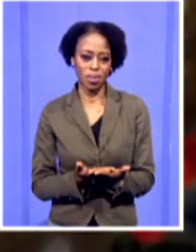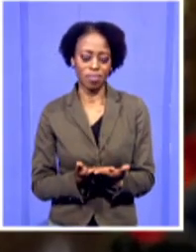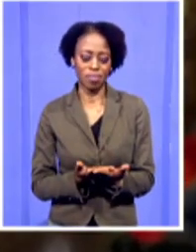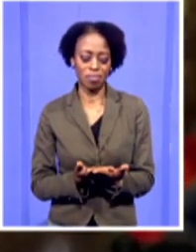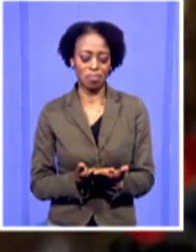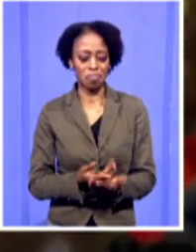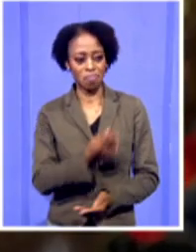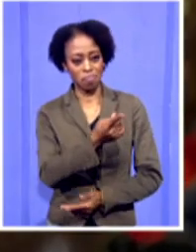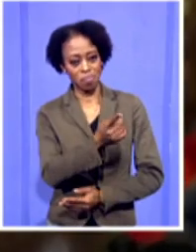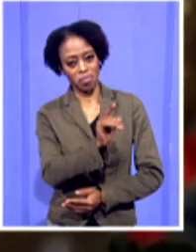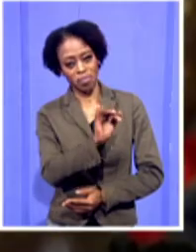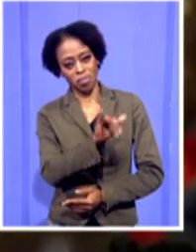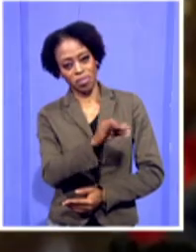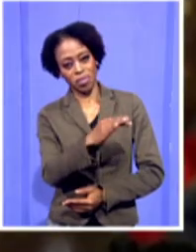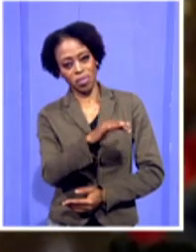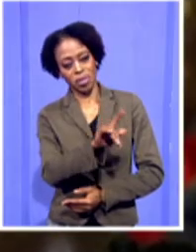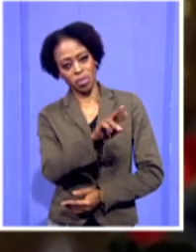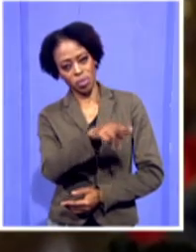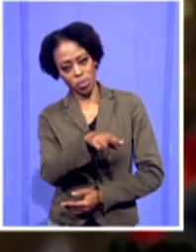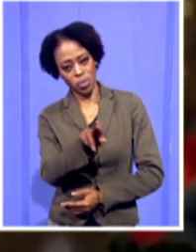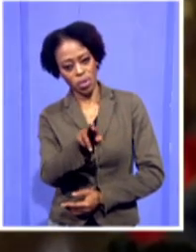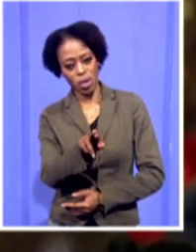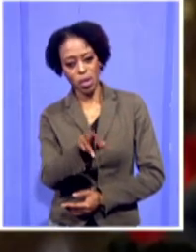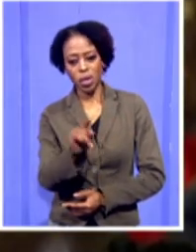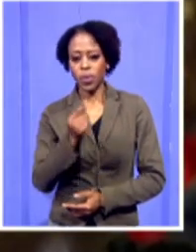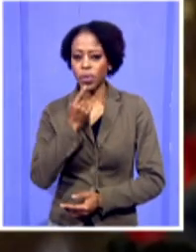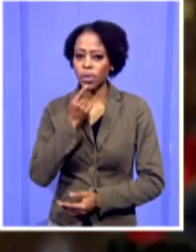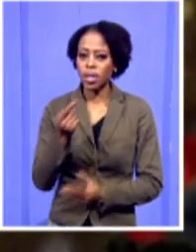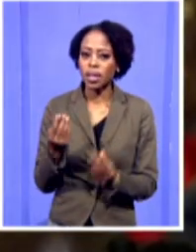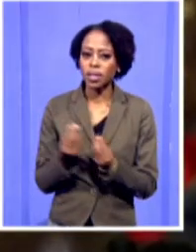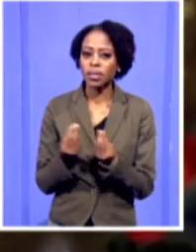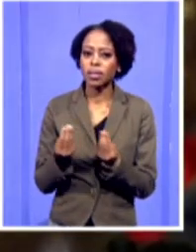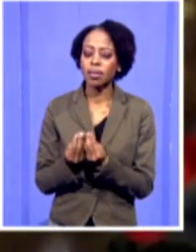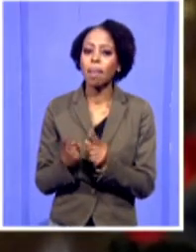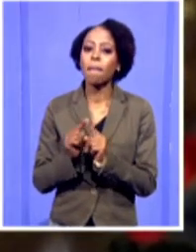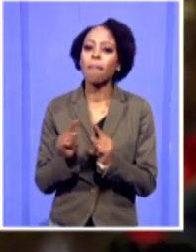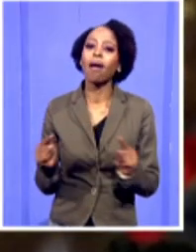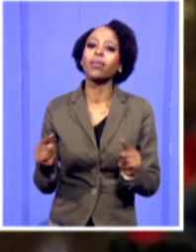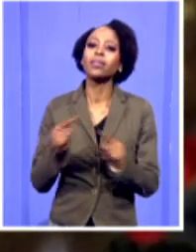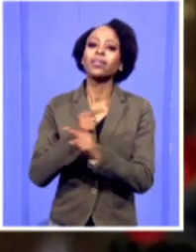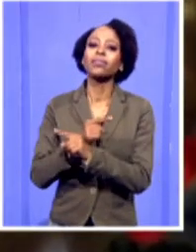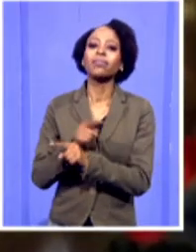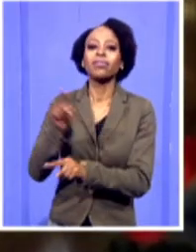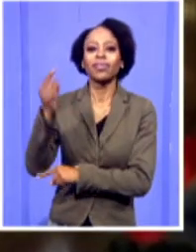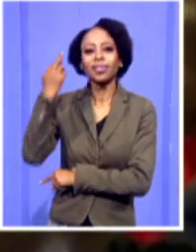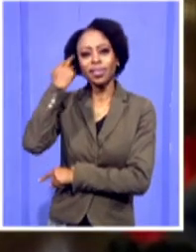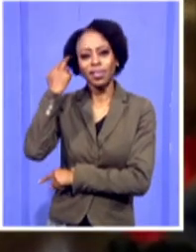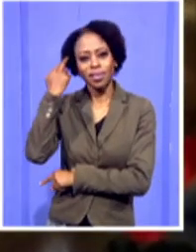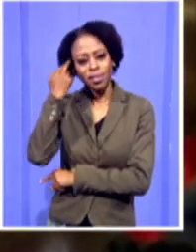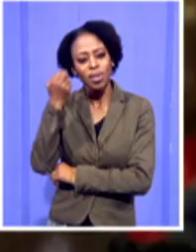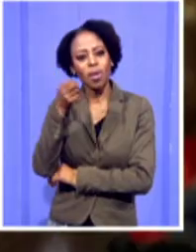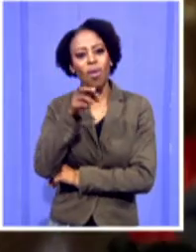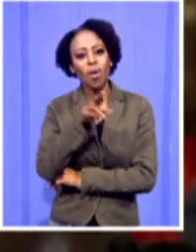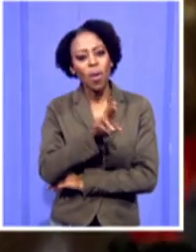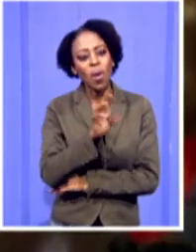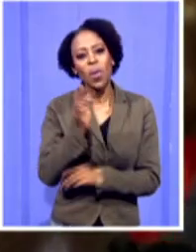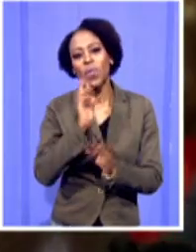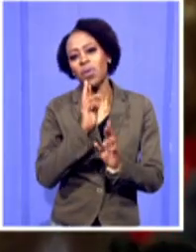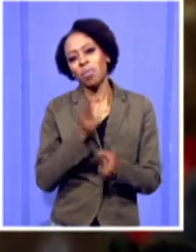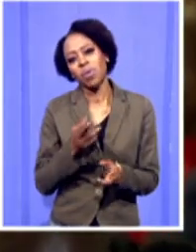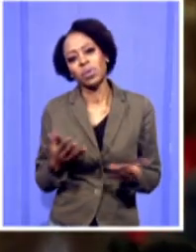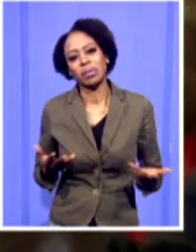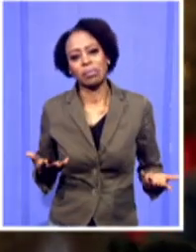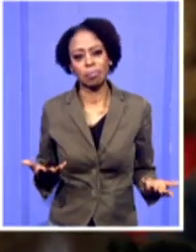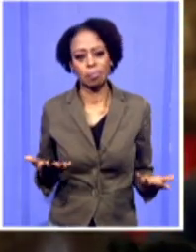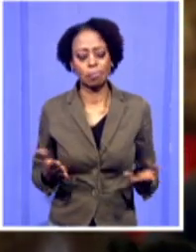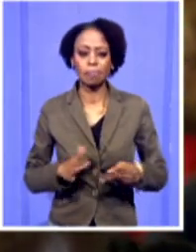correct that they may say things which may contradict the general secretary or the political report. That's the first thing.